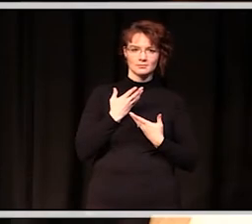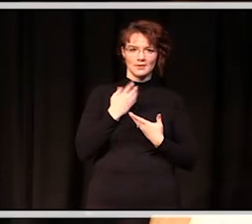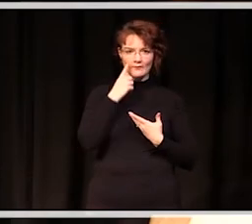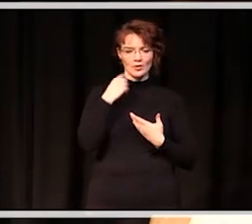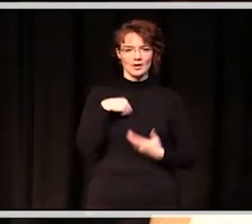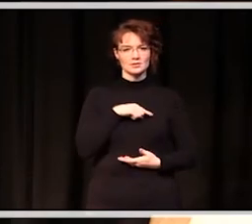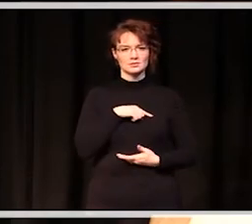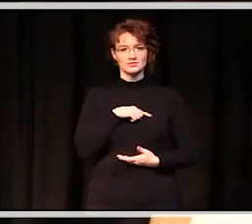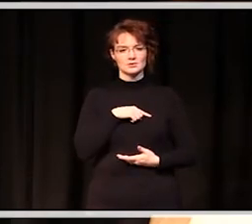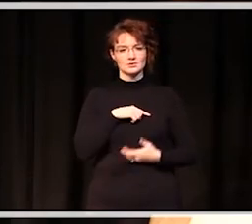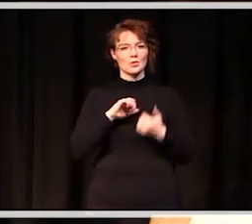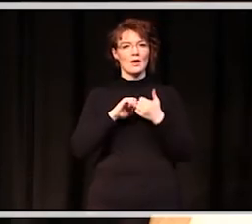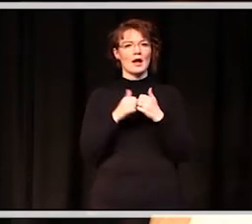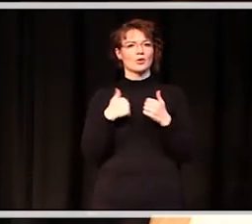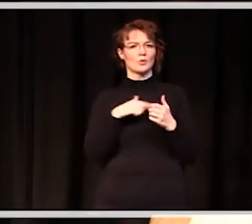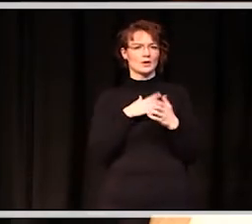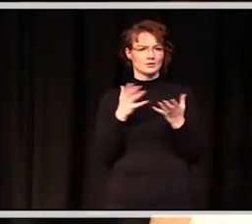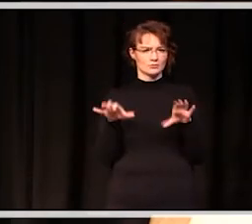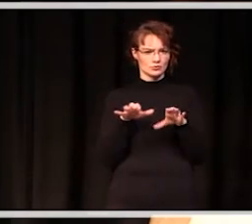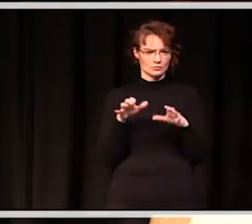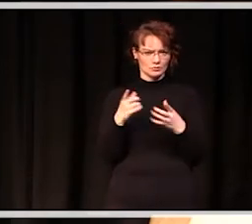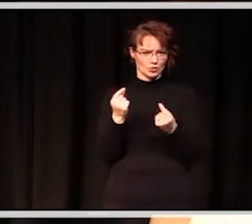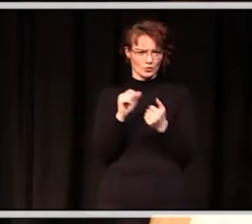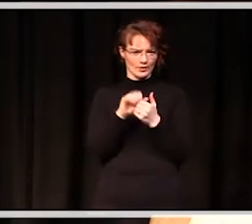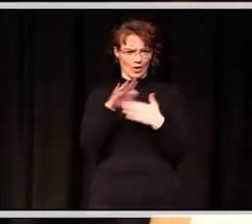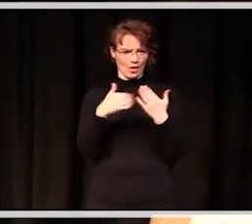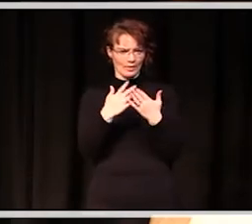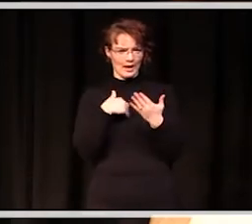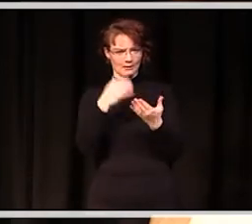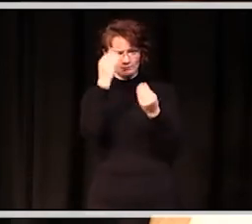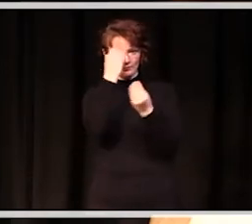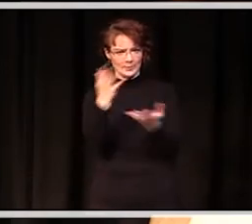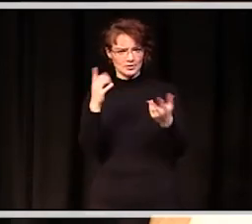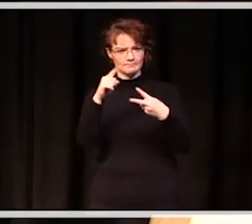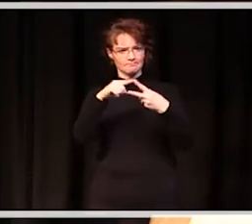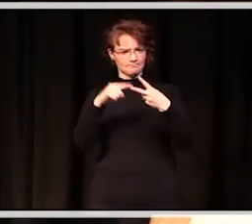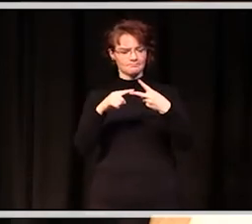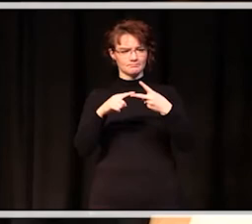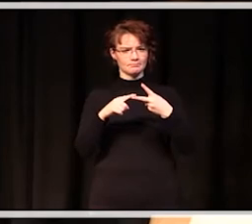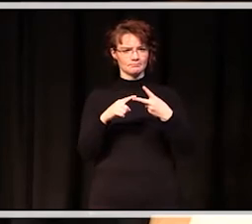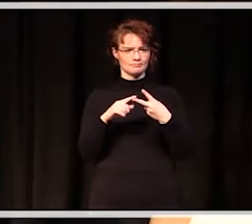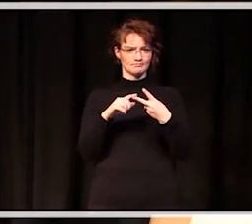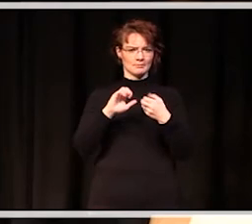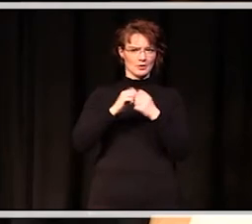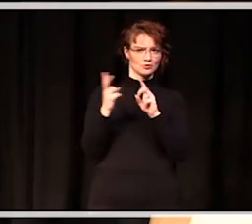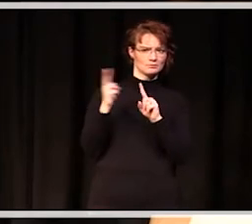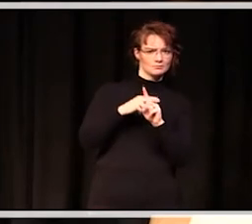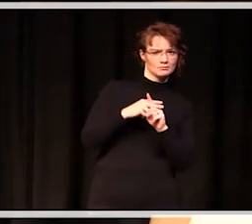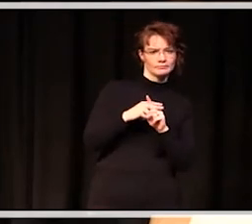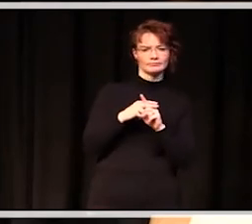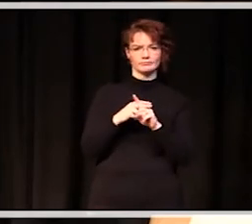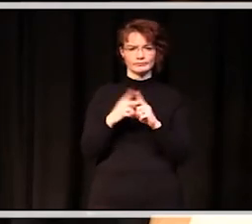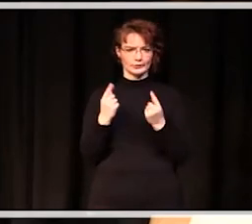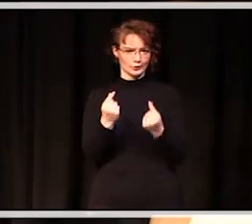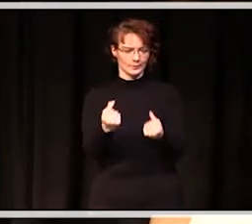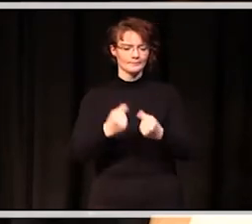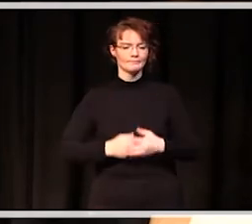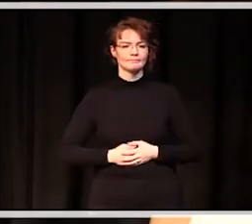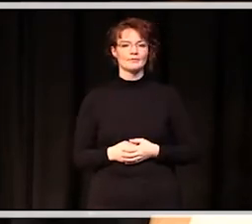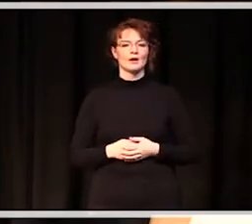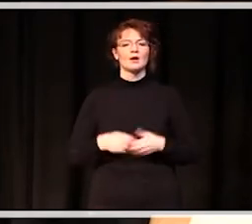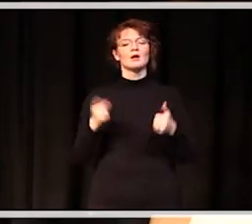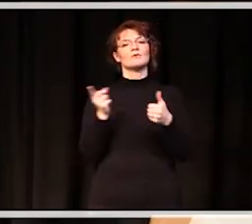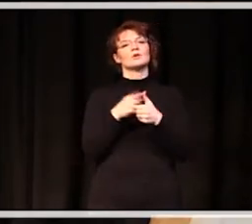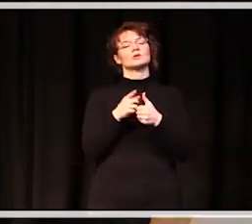So how do we avoid being scammed? Let me just give you a couple of ways to move us forward. First one, simply